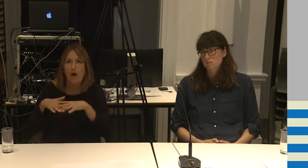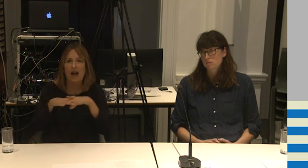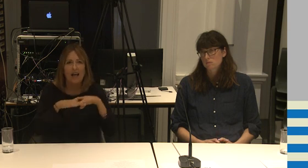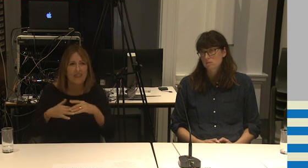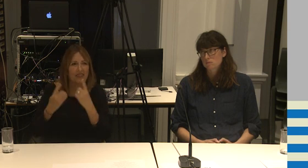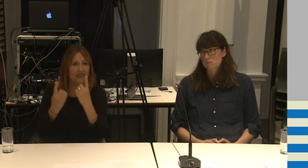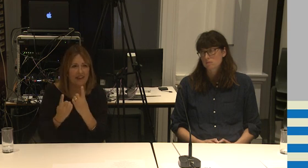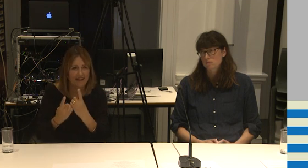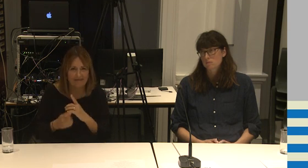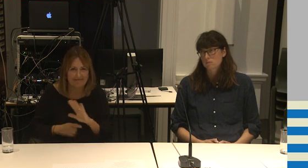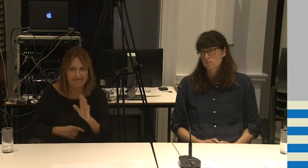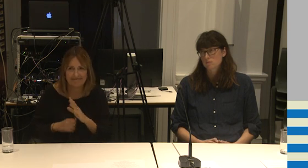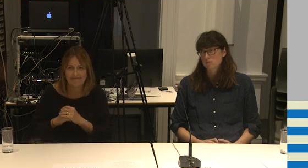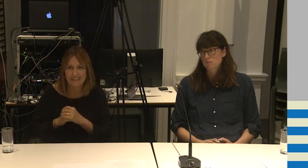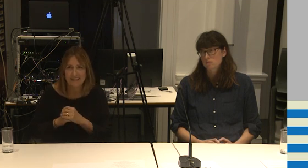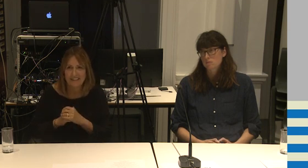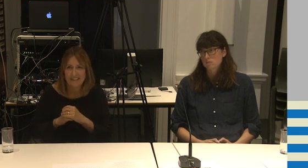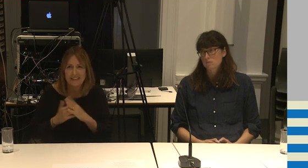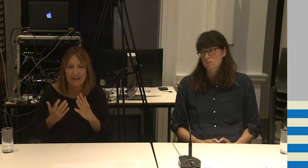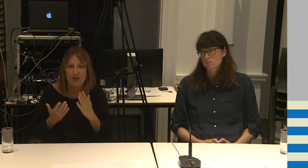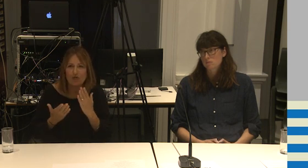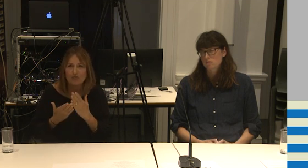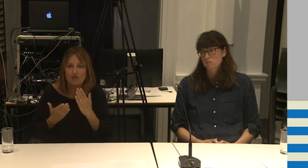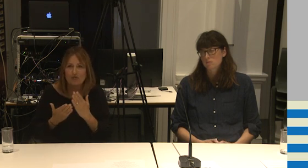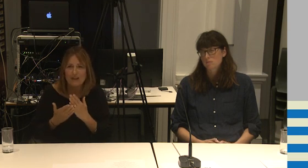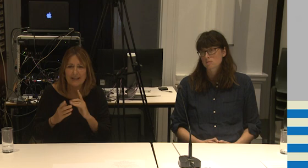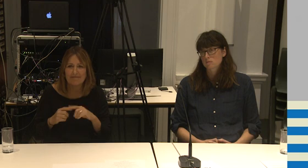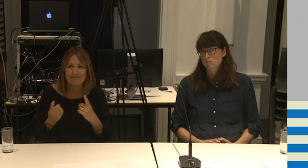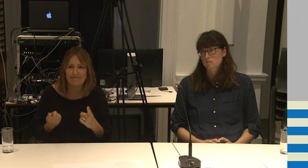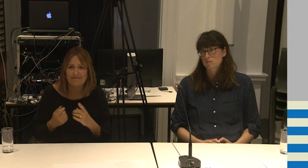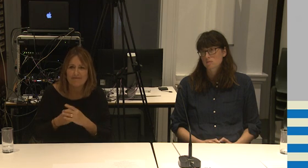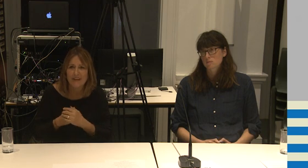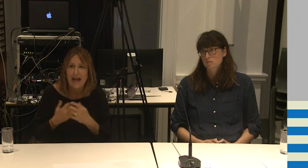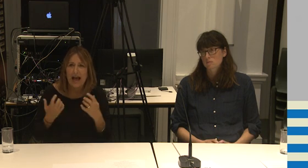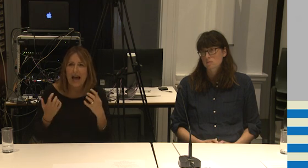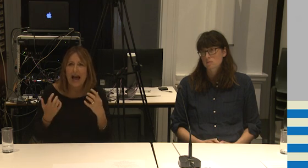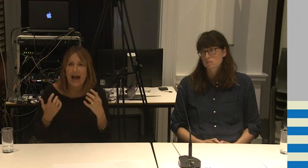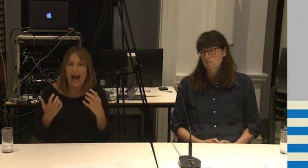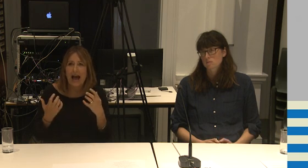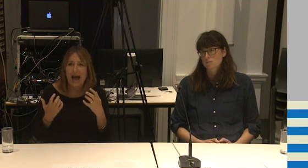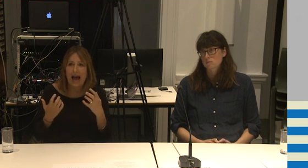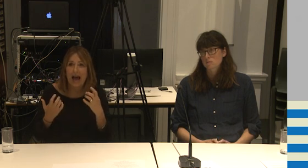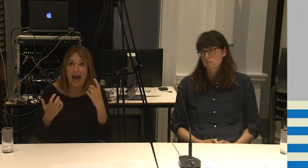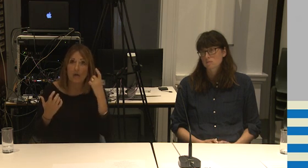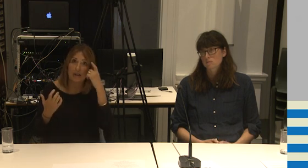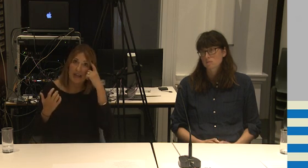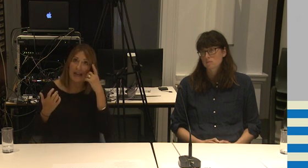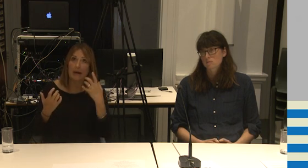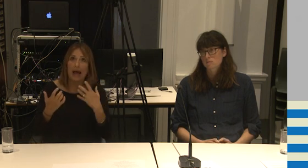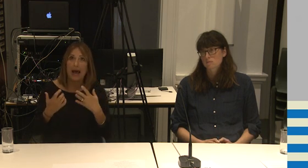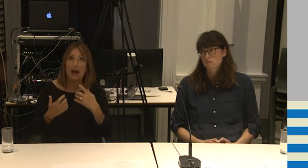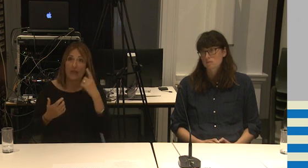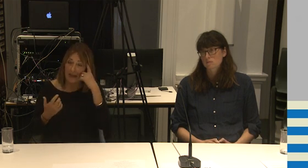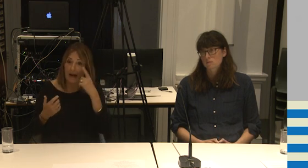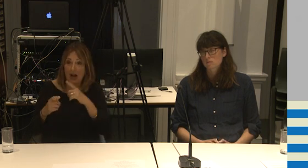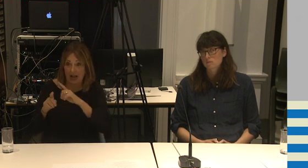one kind of diversity, which is paradoxical, really. Can we think about a diverse diversity, if